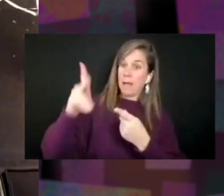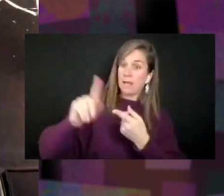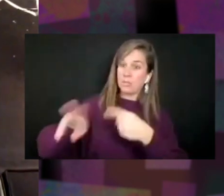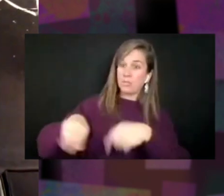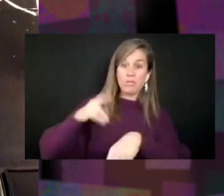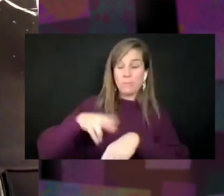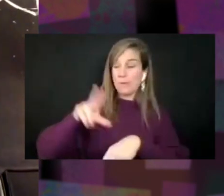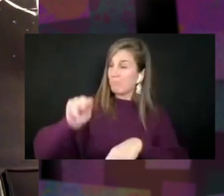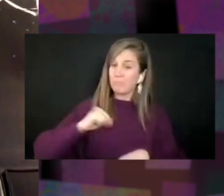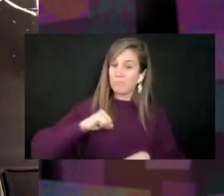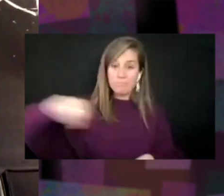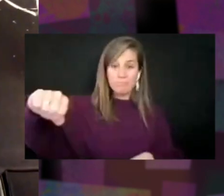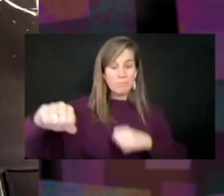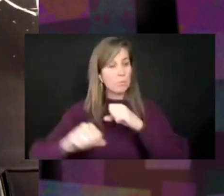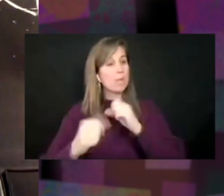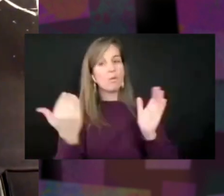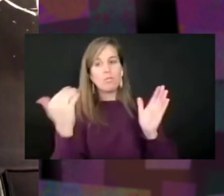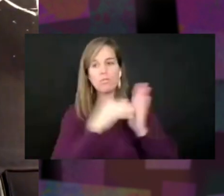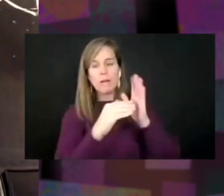reimagining of our sector.